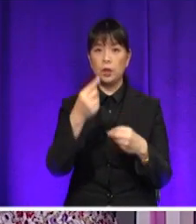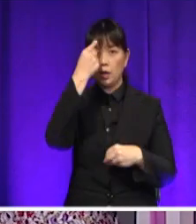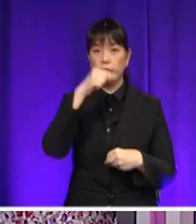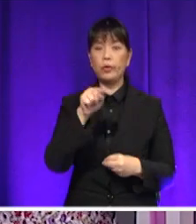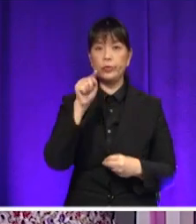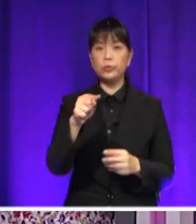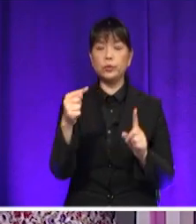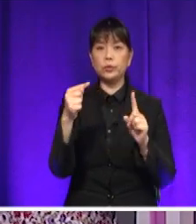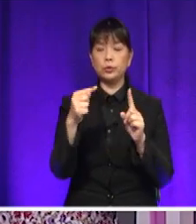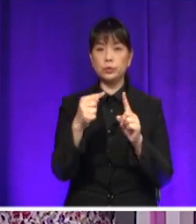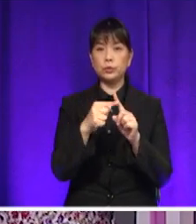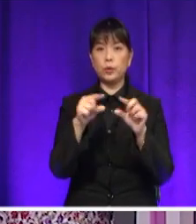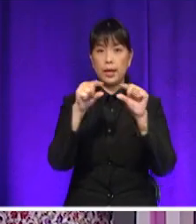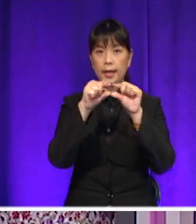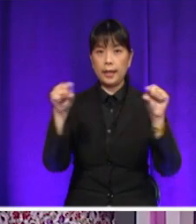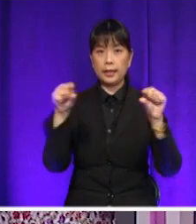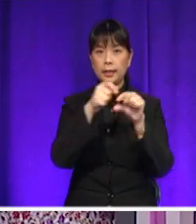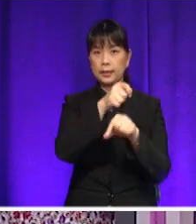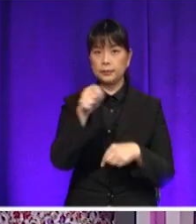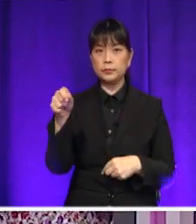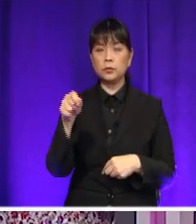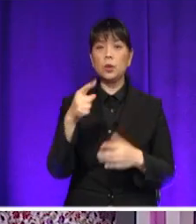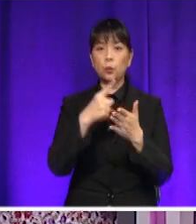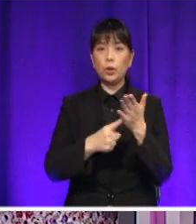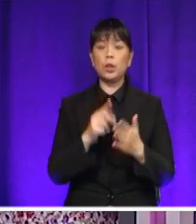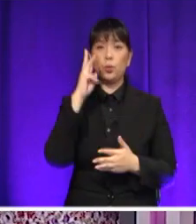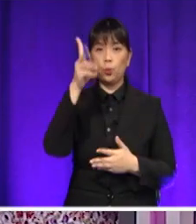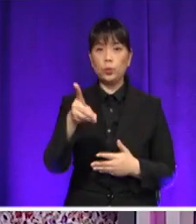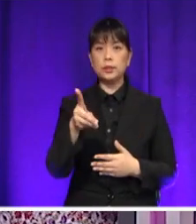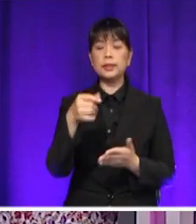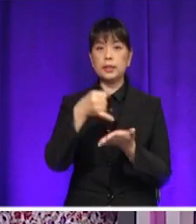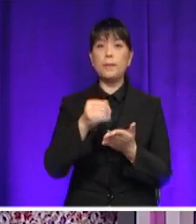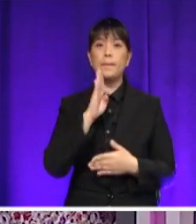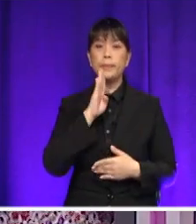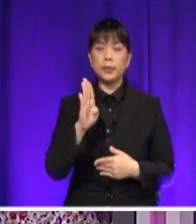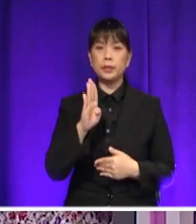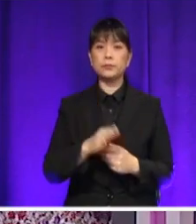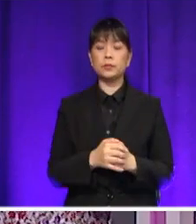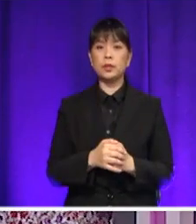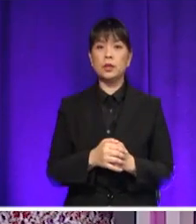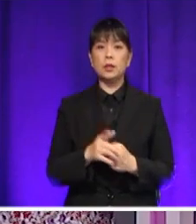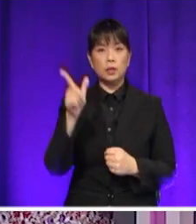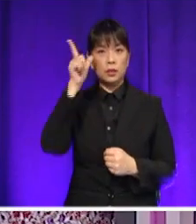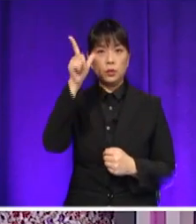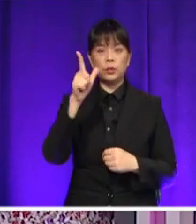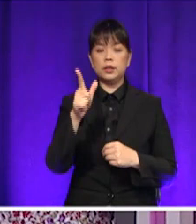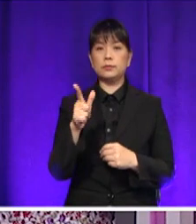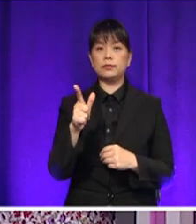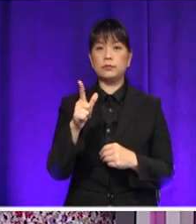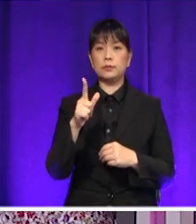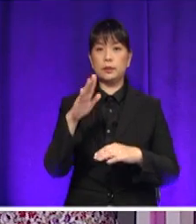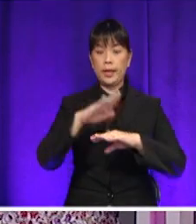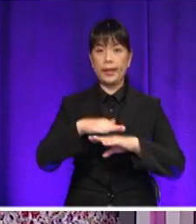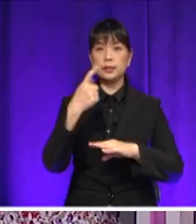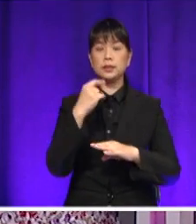highlight, what would they be? Okay, have a look at the instruction again. I read it out just now